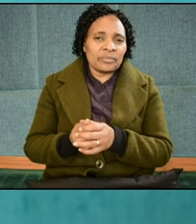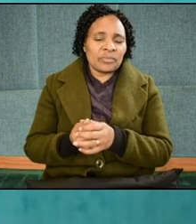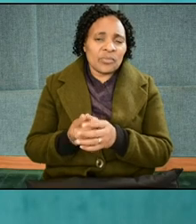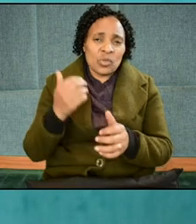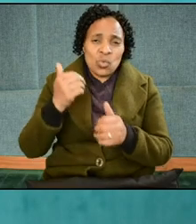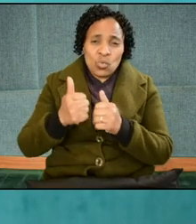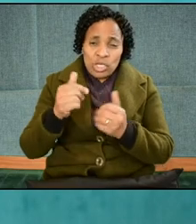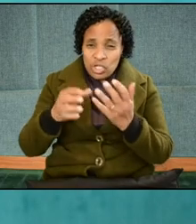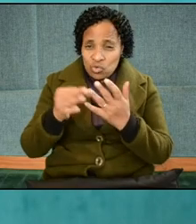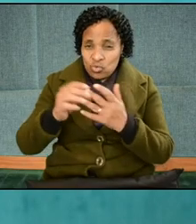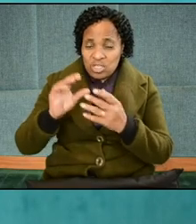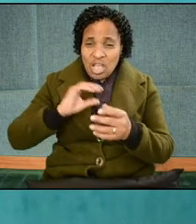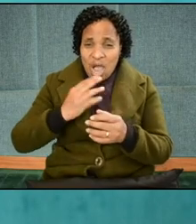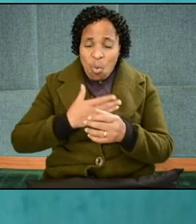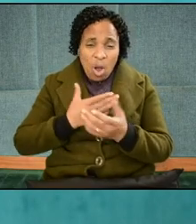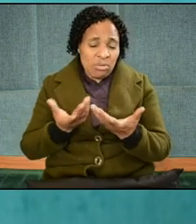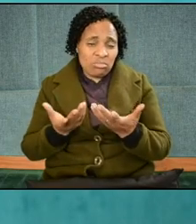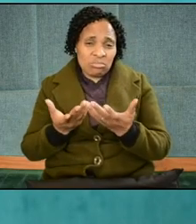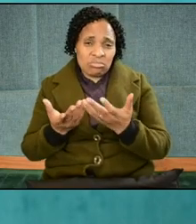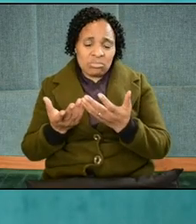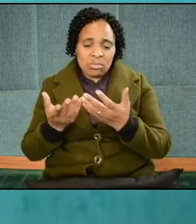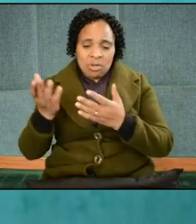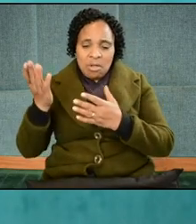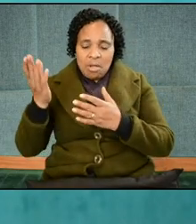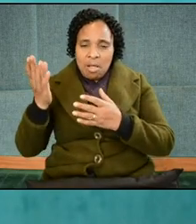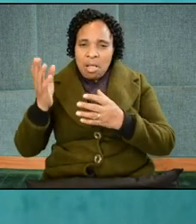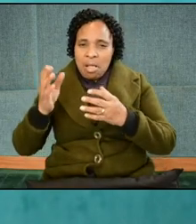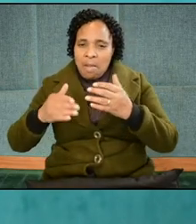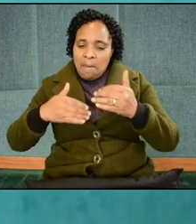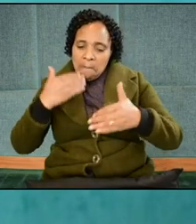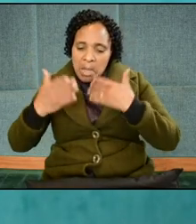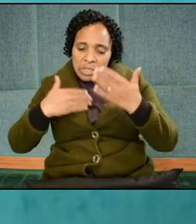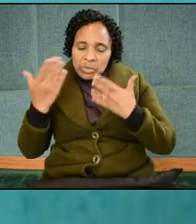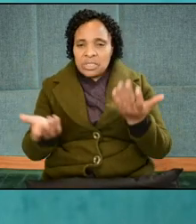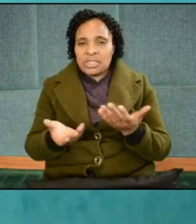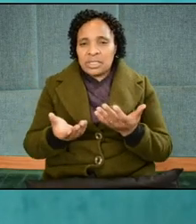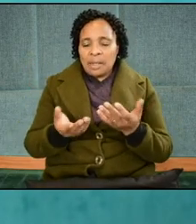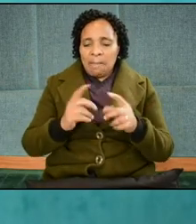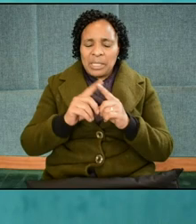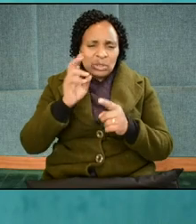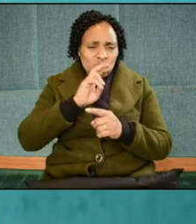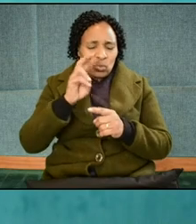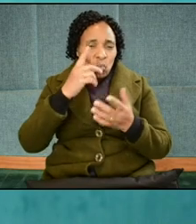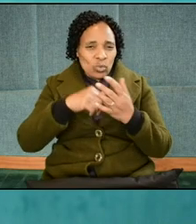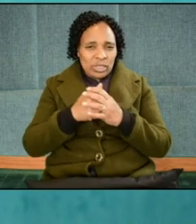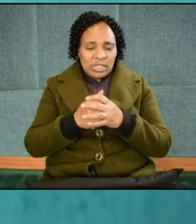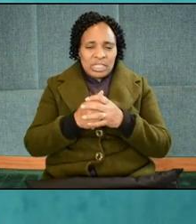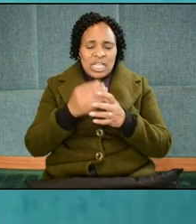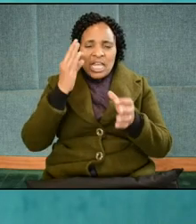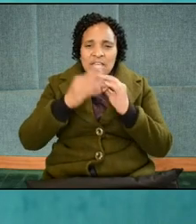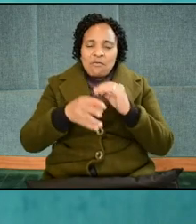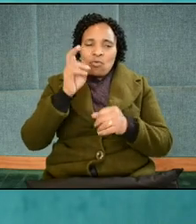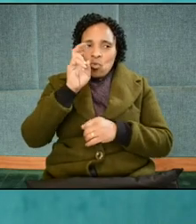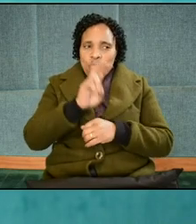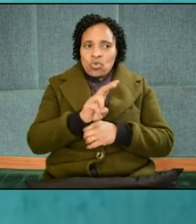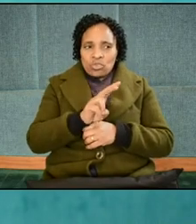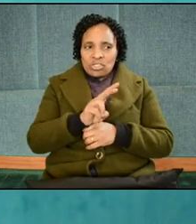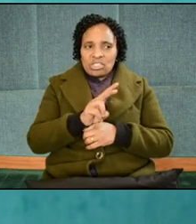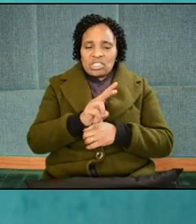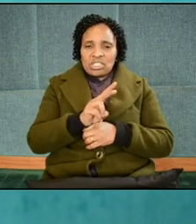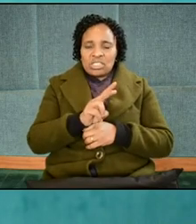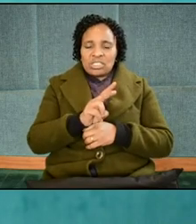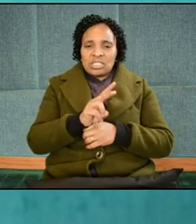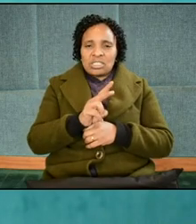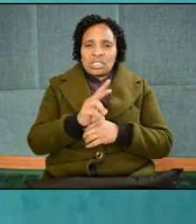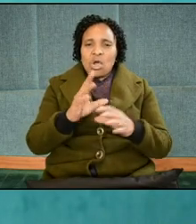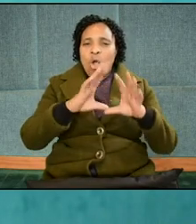mm-hmm. we choose our passions, and if we become a slave to it, look at it this way. Mm-hmm. If you watched a Netflix show the